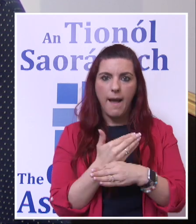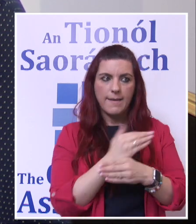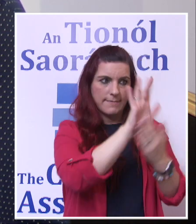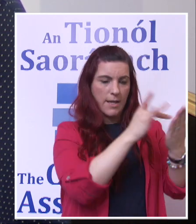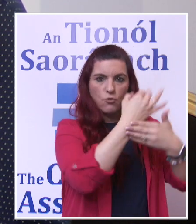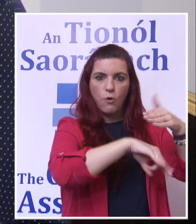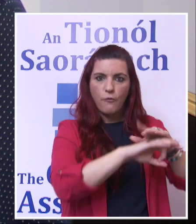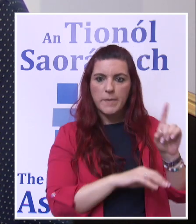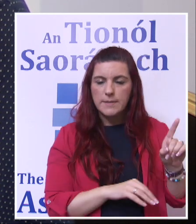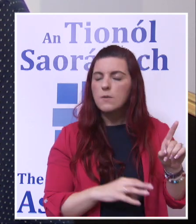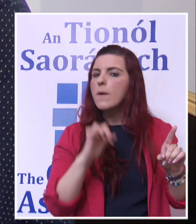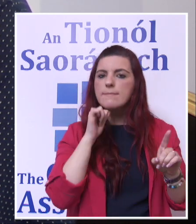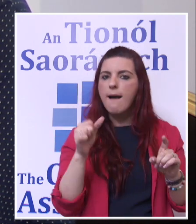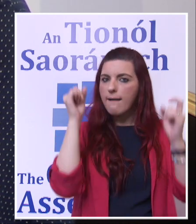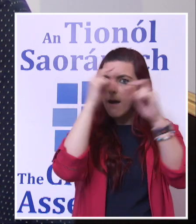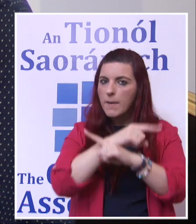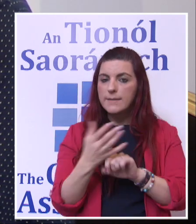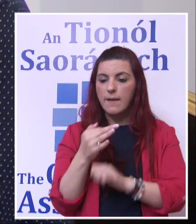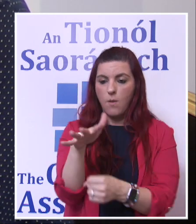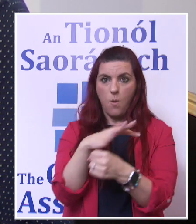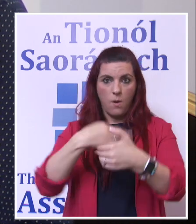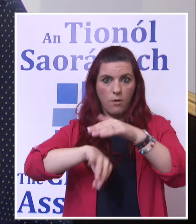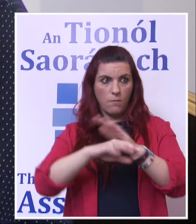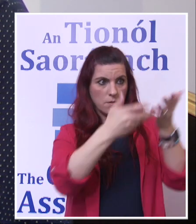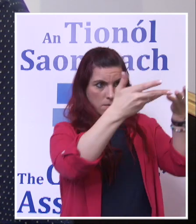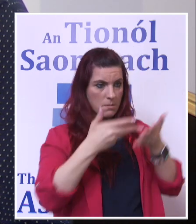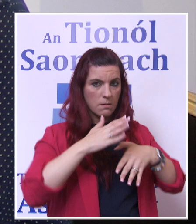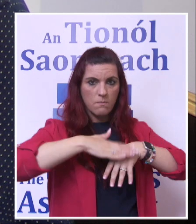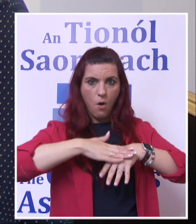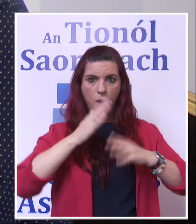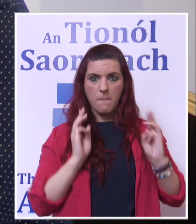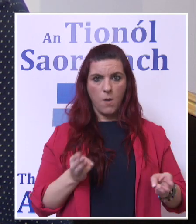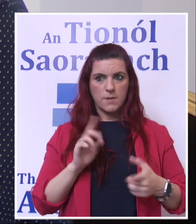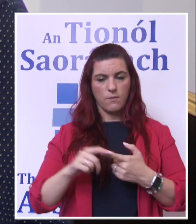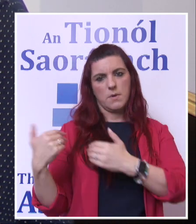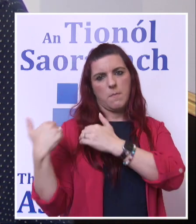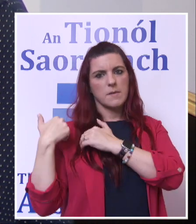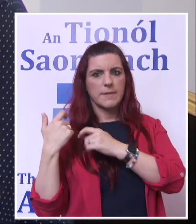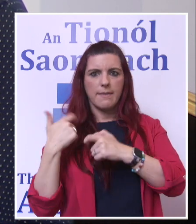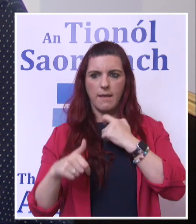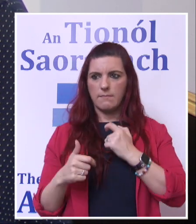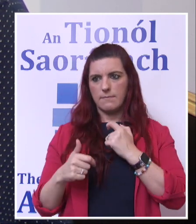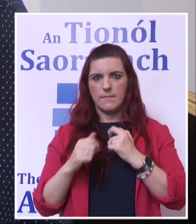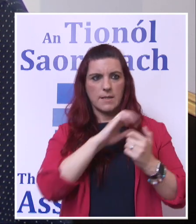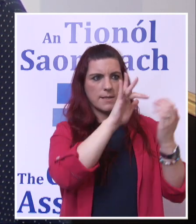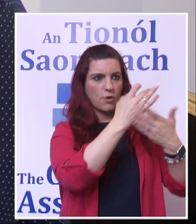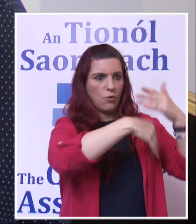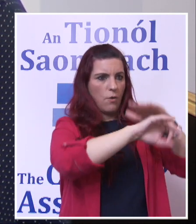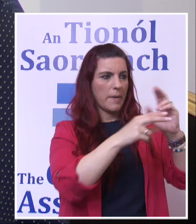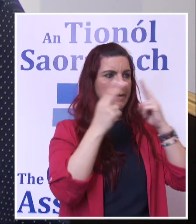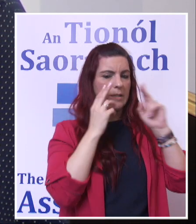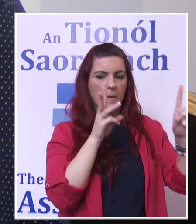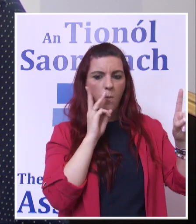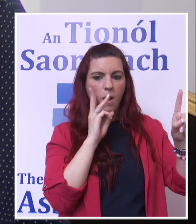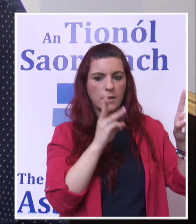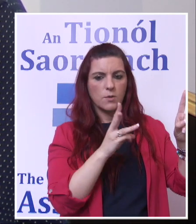not complicated. If local government is to be given enhanced powers and responsibilities, central government has to be prepared